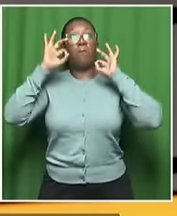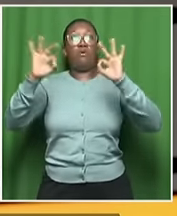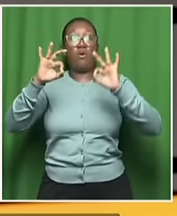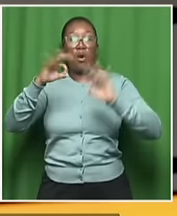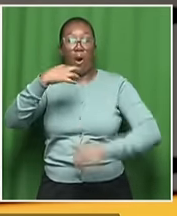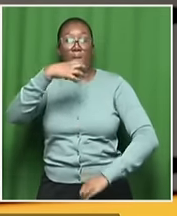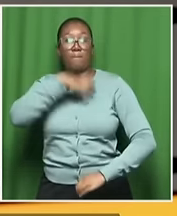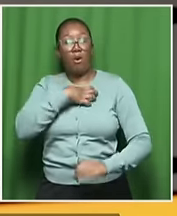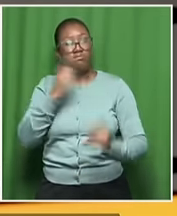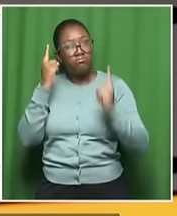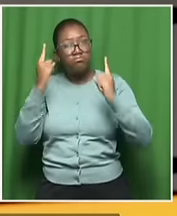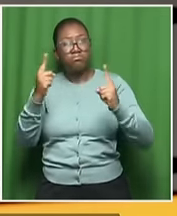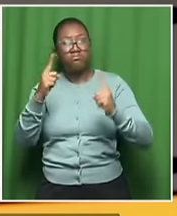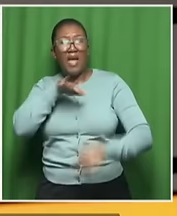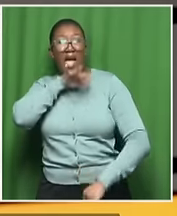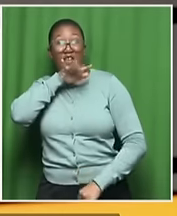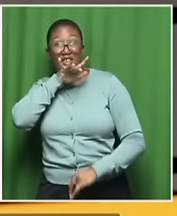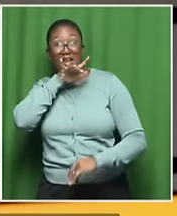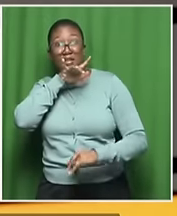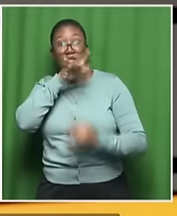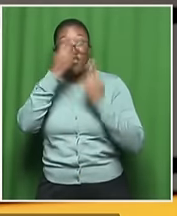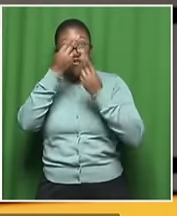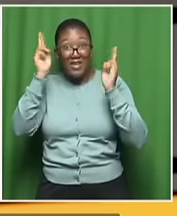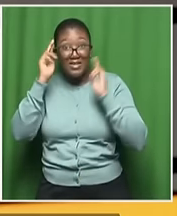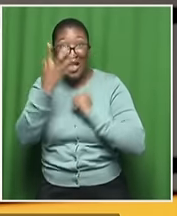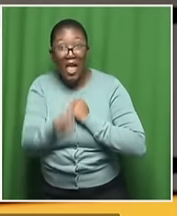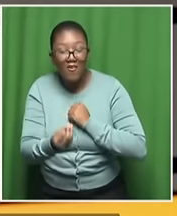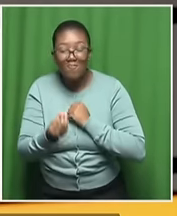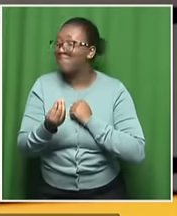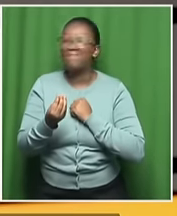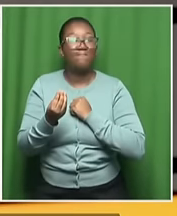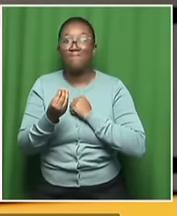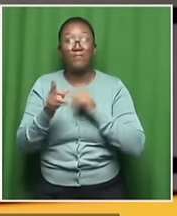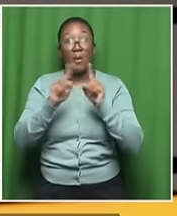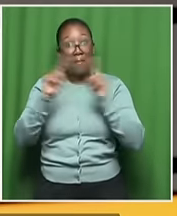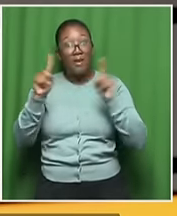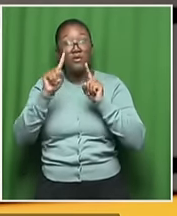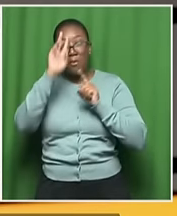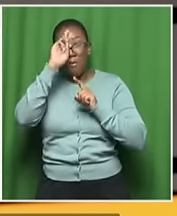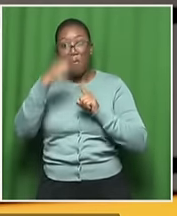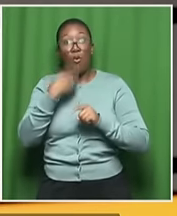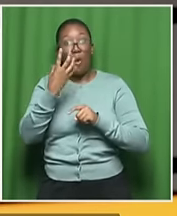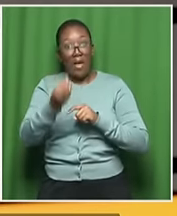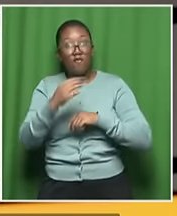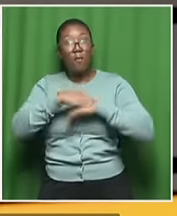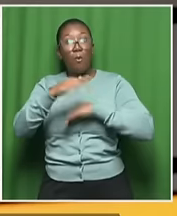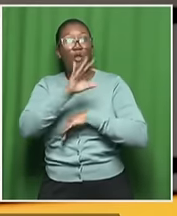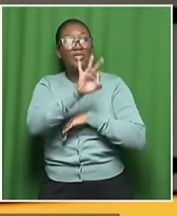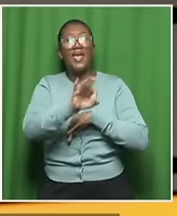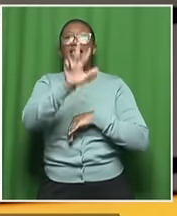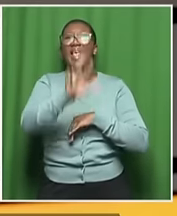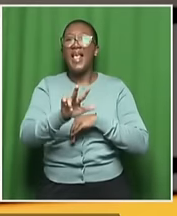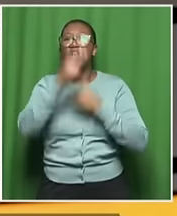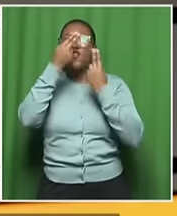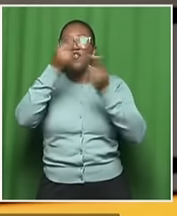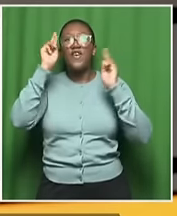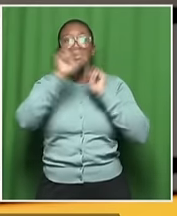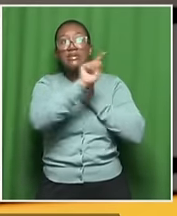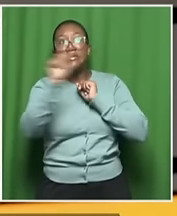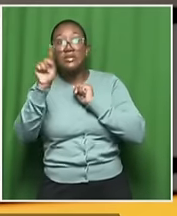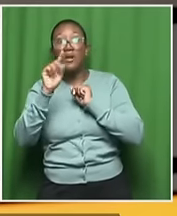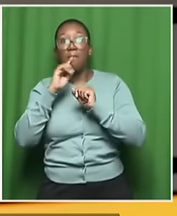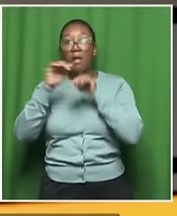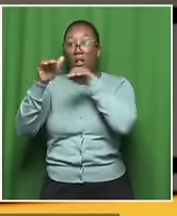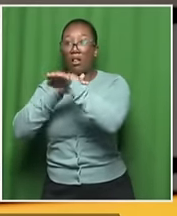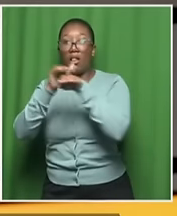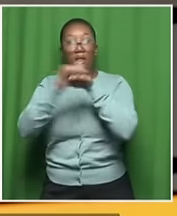predominantly Afrikaans, although there are 38 campuses Everything is actually becoming English. If you go